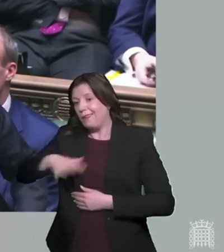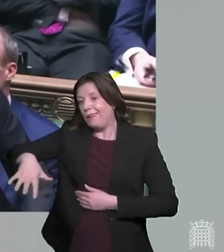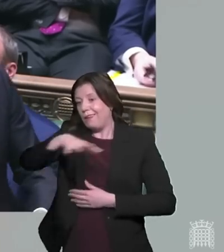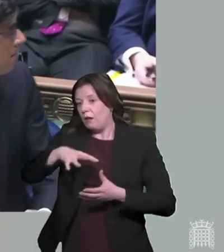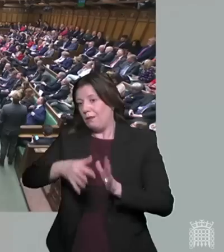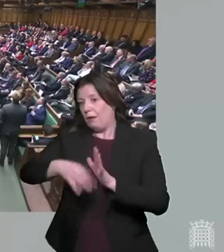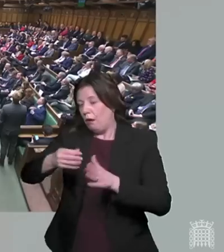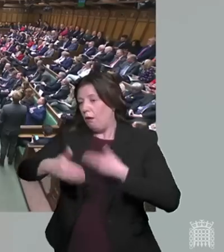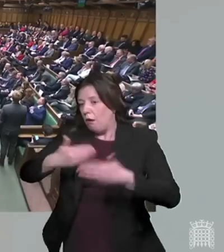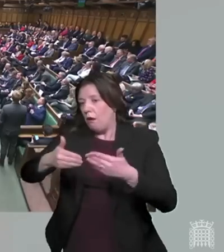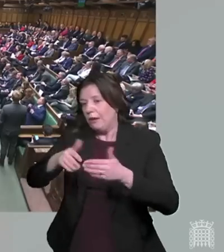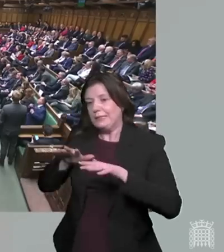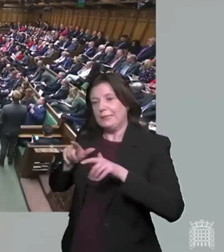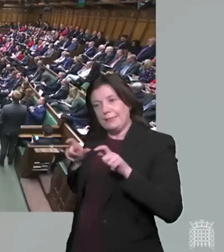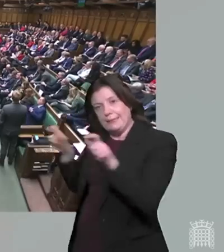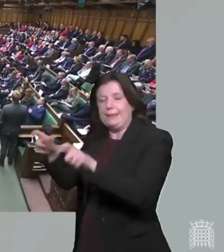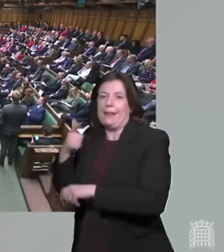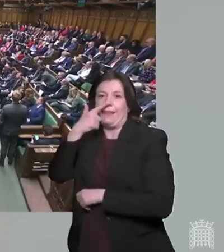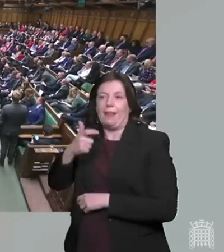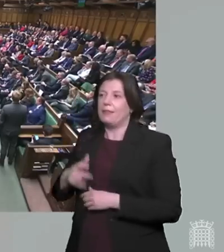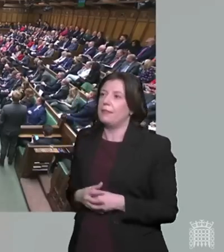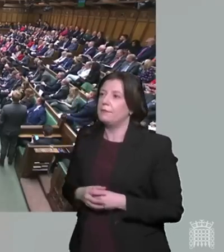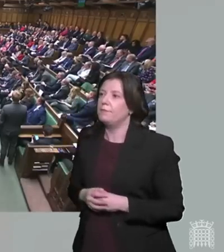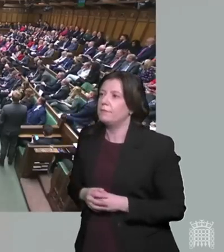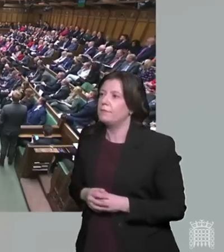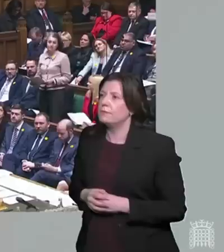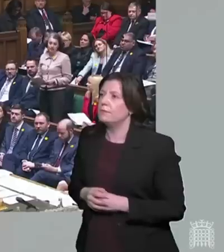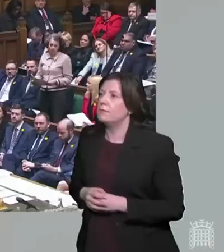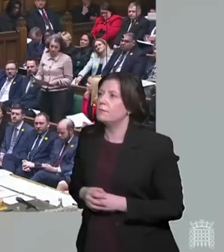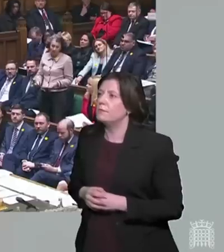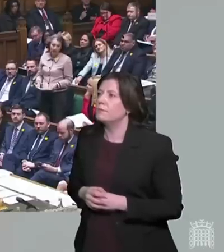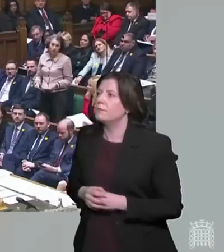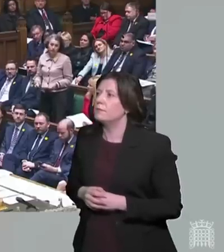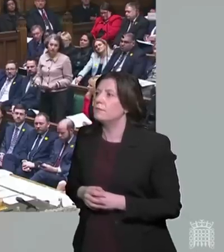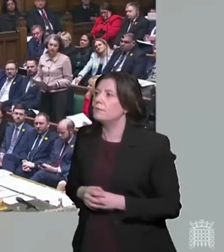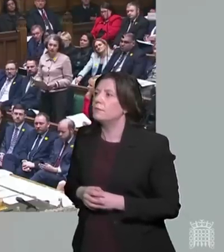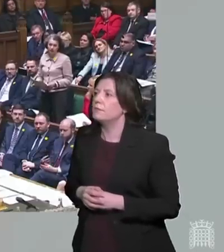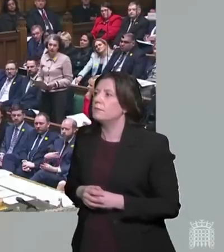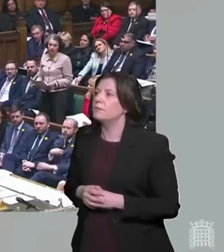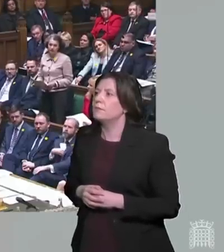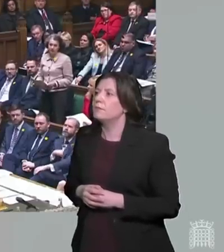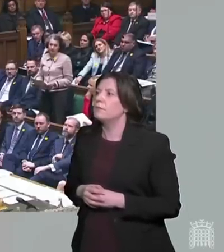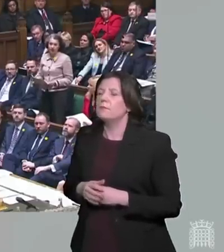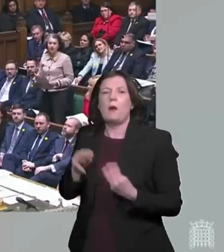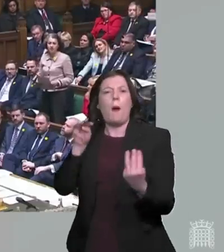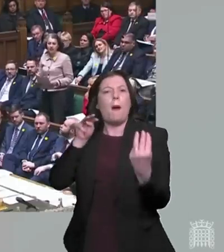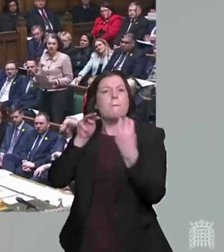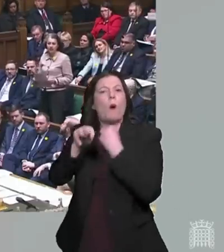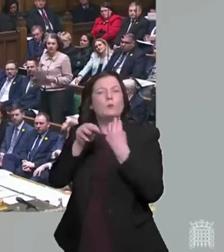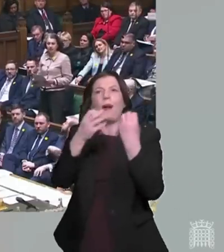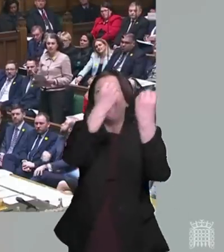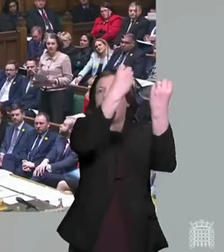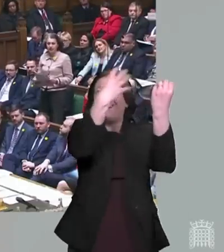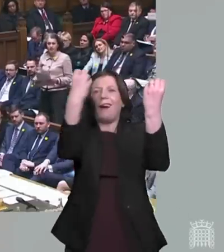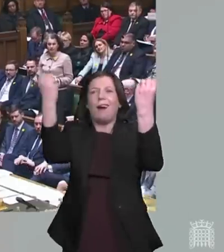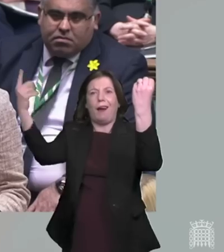the 1960s. Sarah Chuck. To date, 79 people have been killed on smart motorways. Last January,